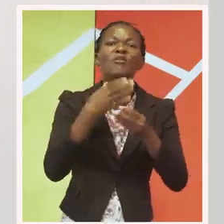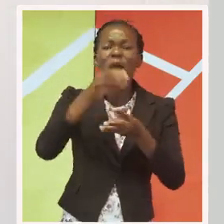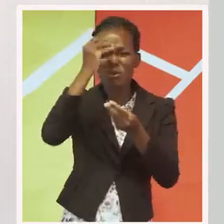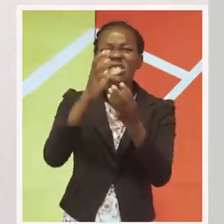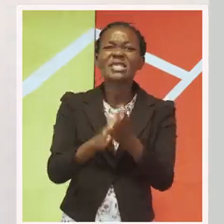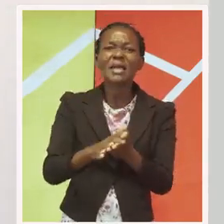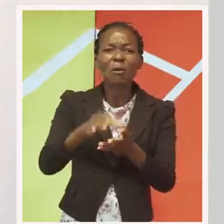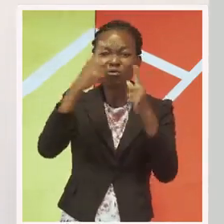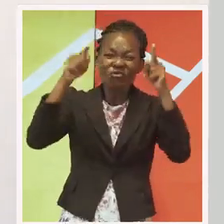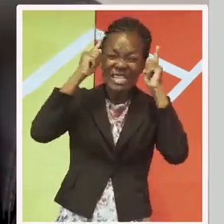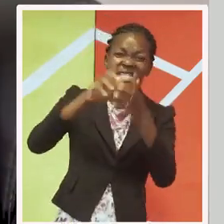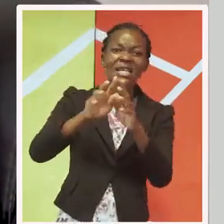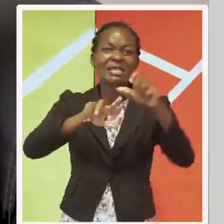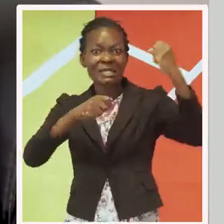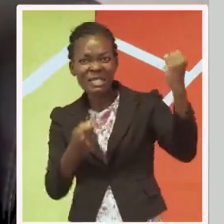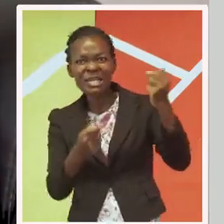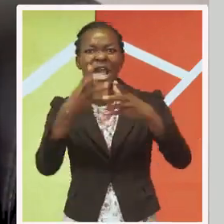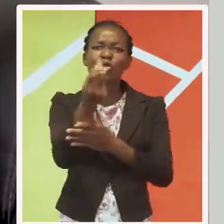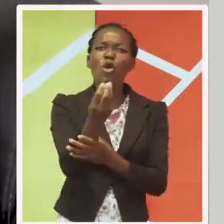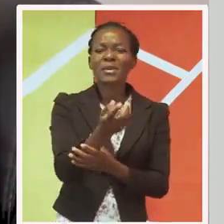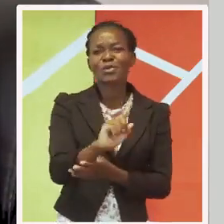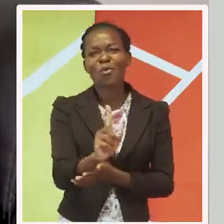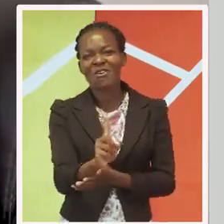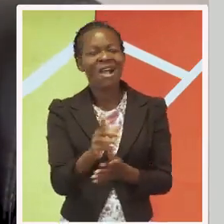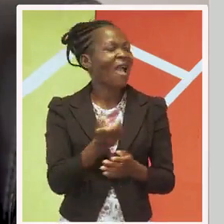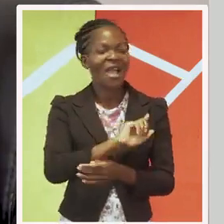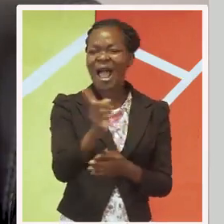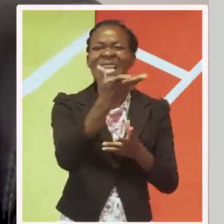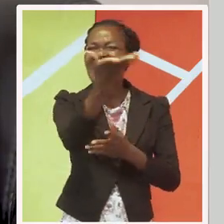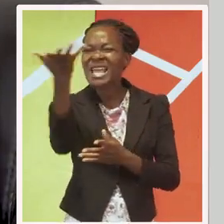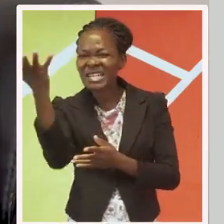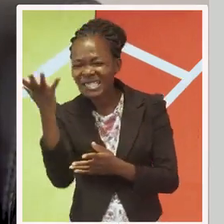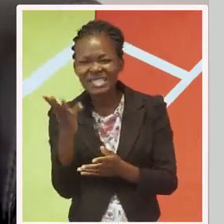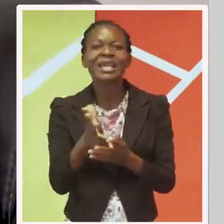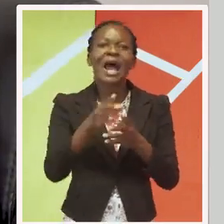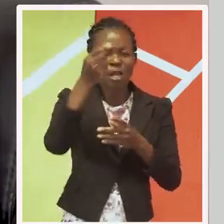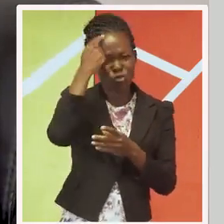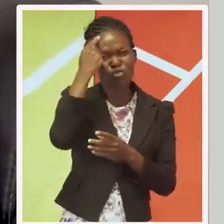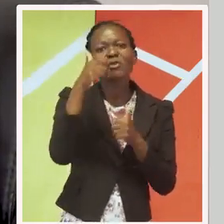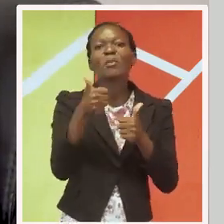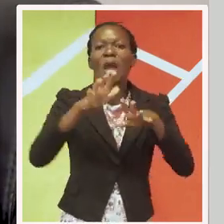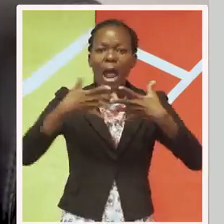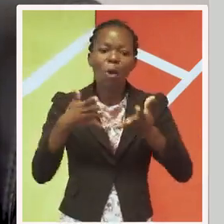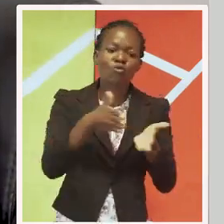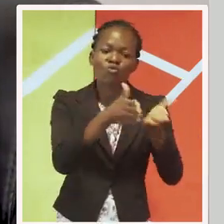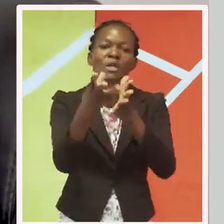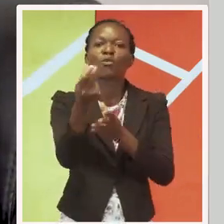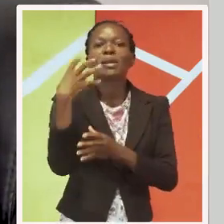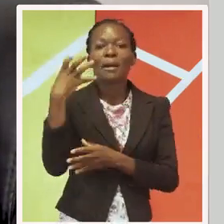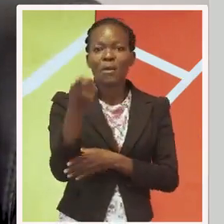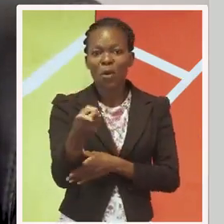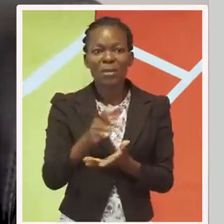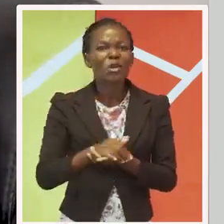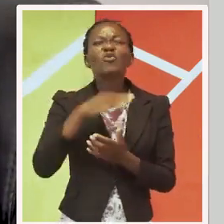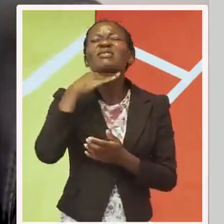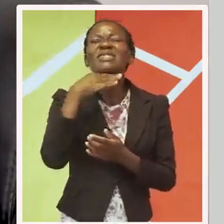or speak on the impact of macroeconomic policies on our daily lives. And the answer is no. You do